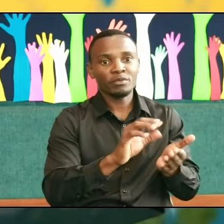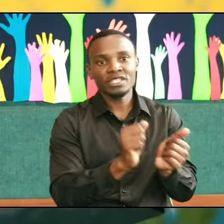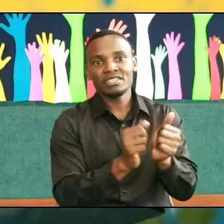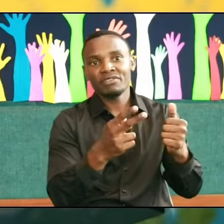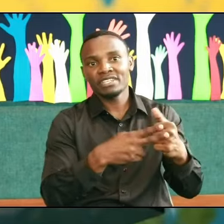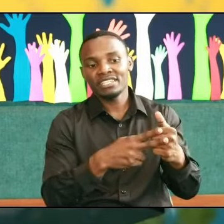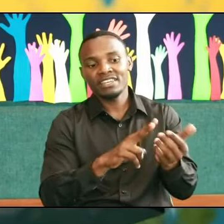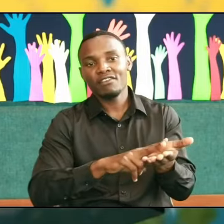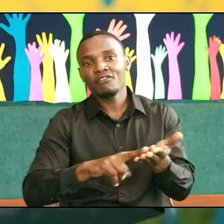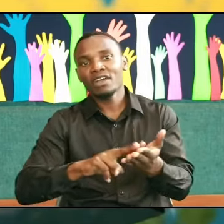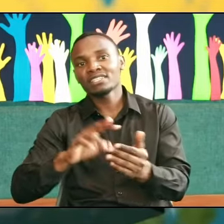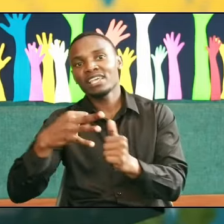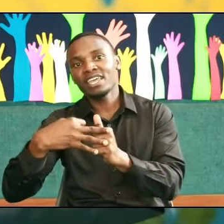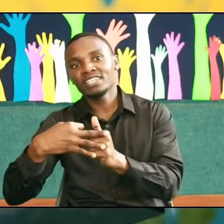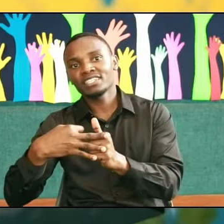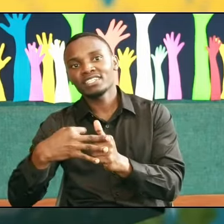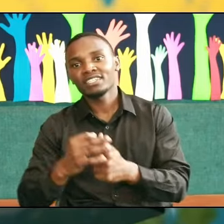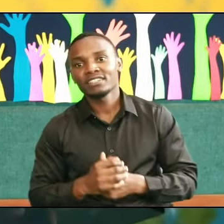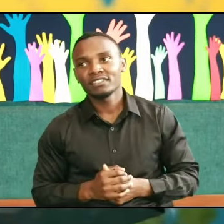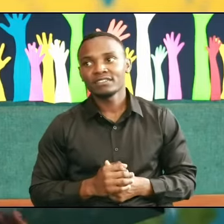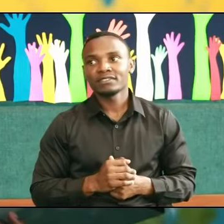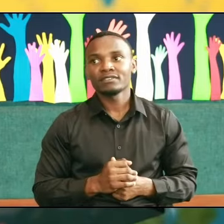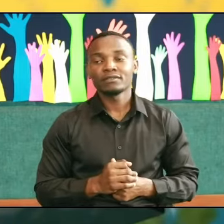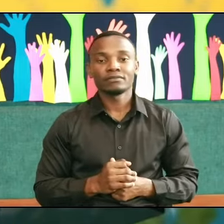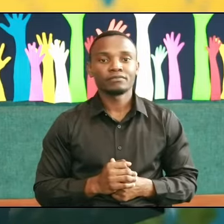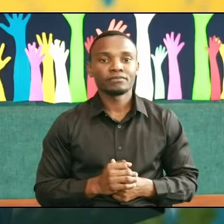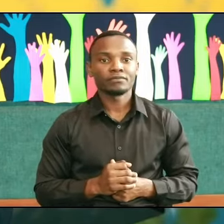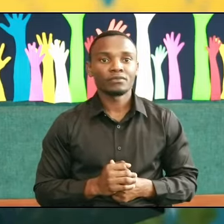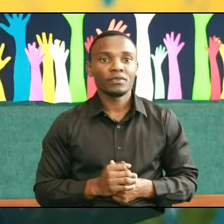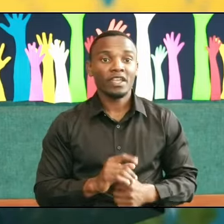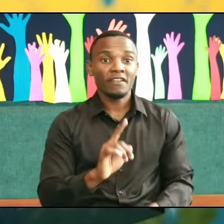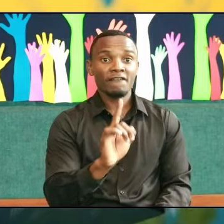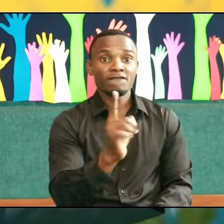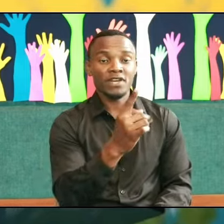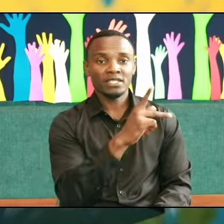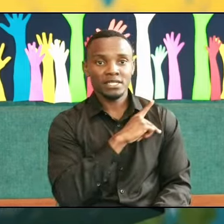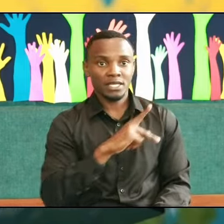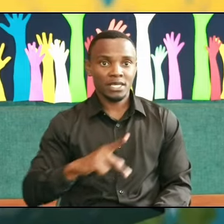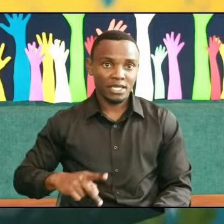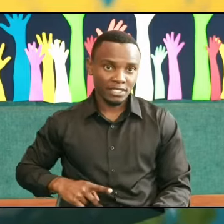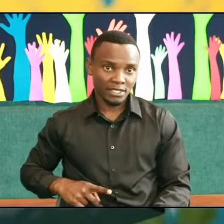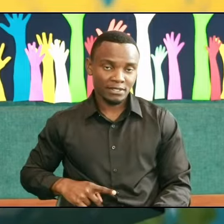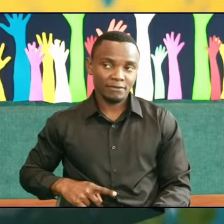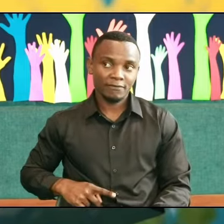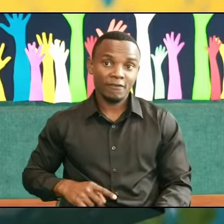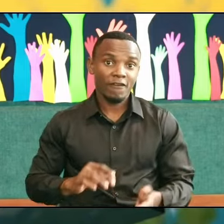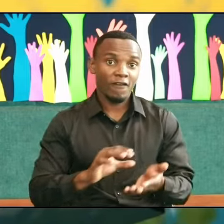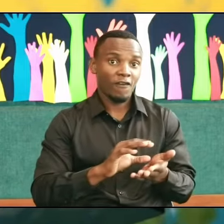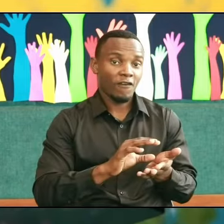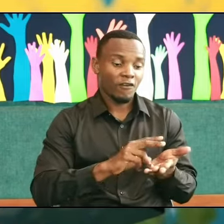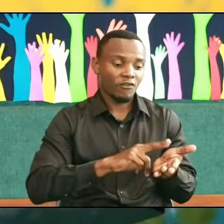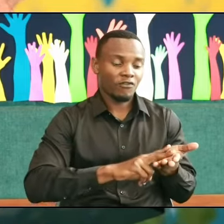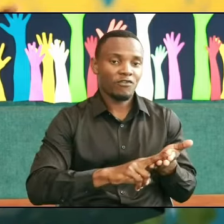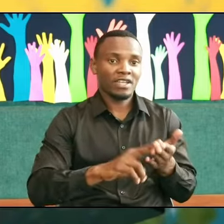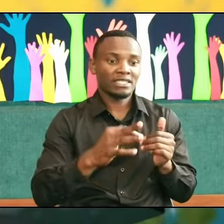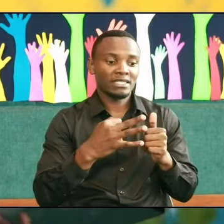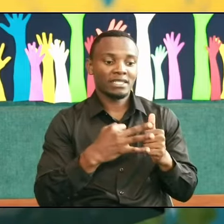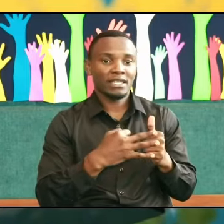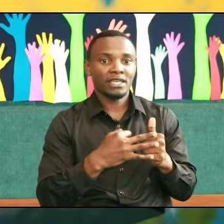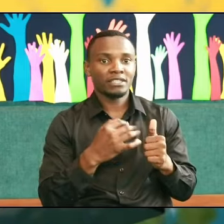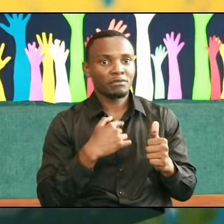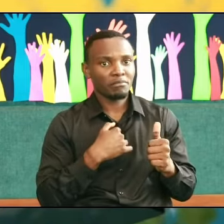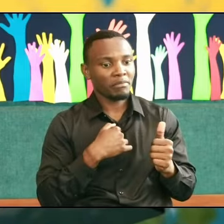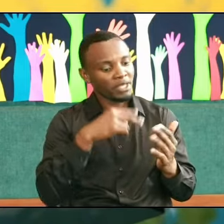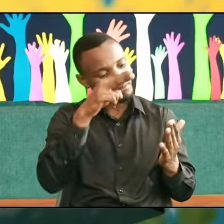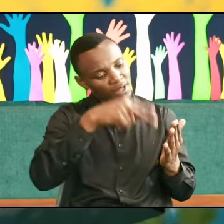Chapter 17 and verse 8 in the book of 1 Kings. From verse 8, I will read this story and then I'll